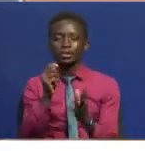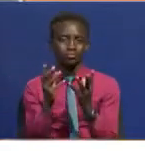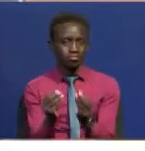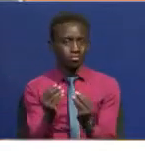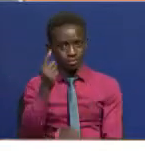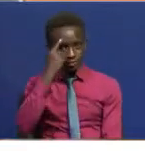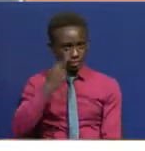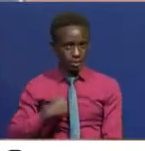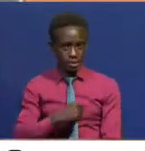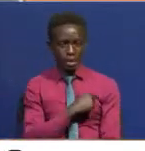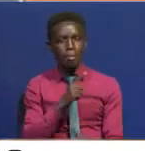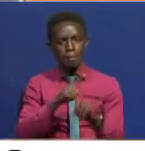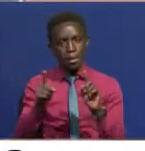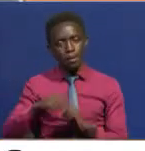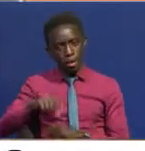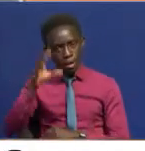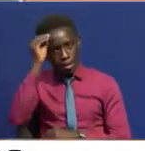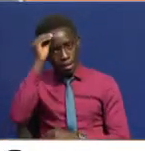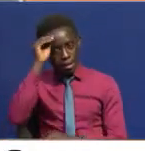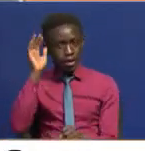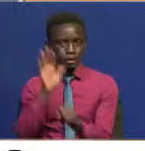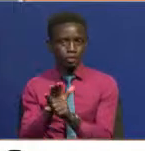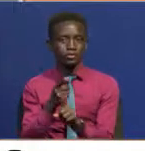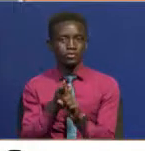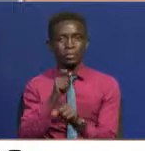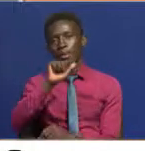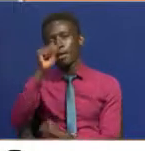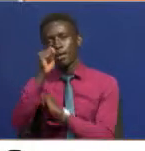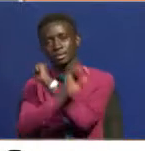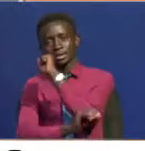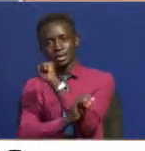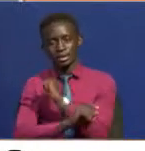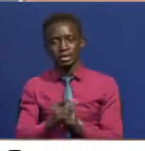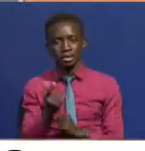for us, but we learned a lot from the other countries when